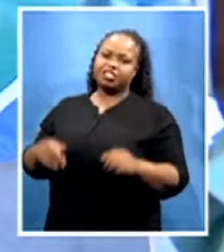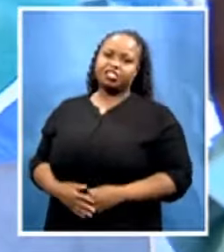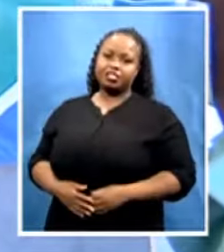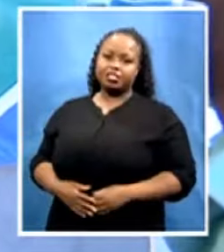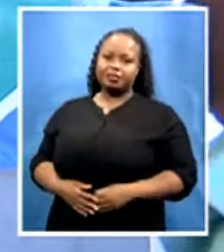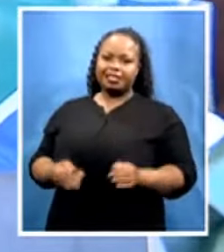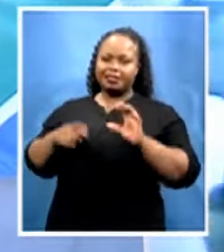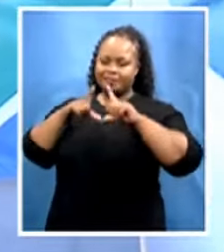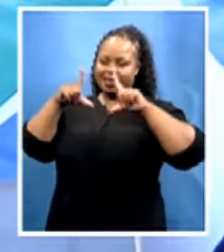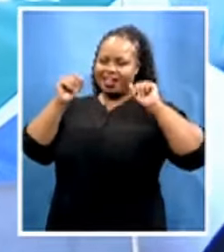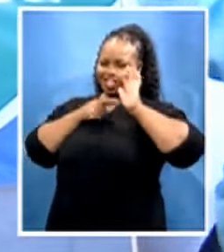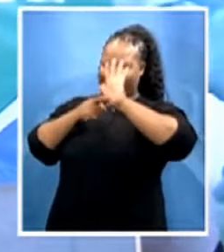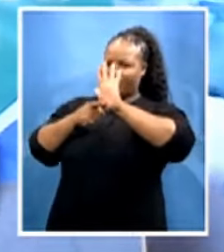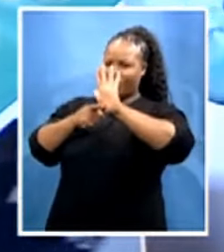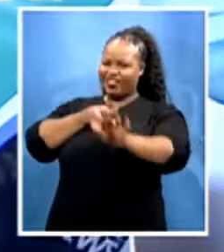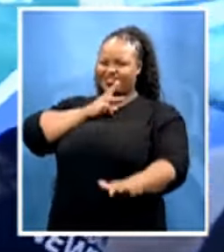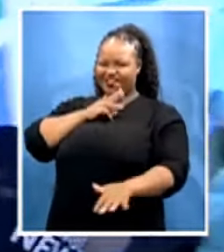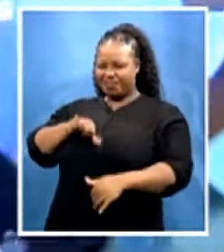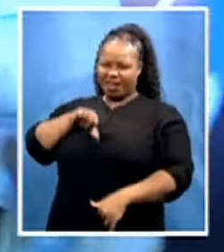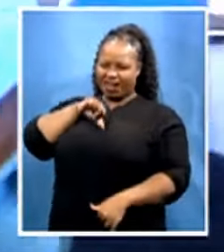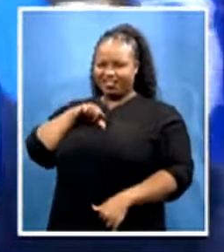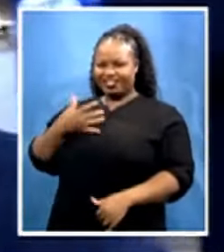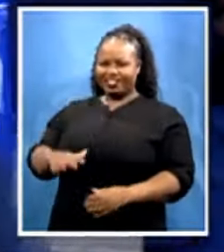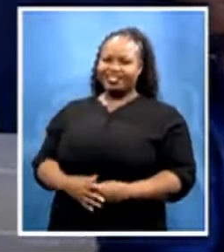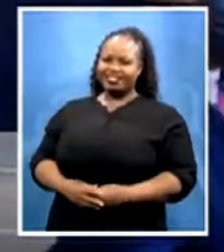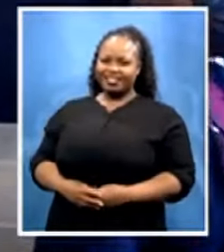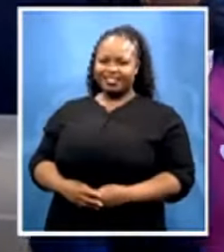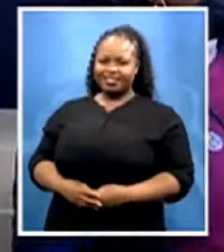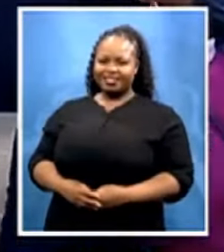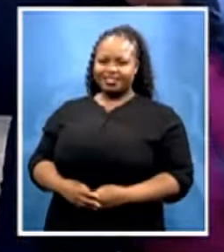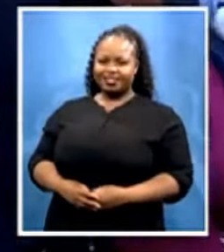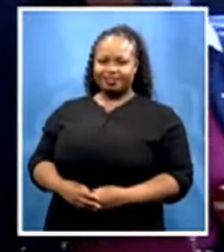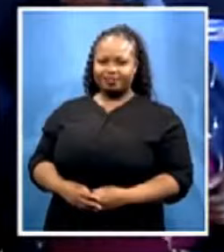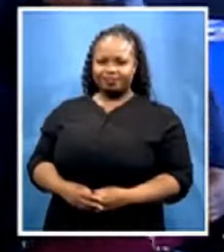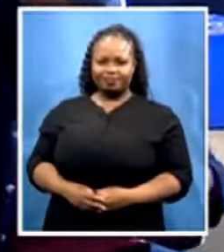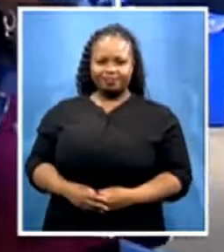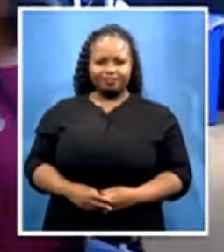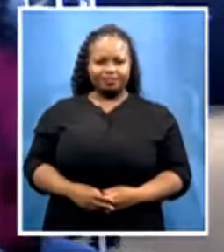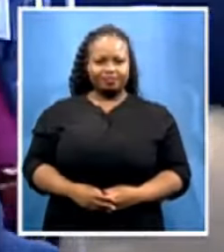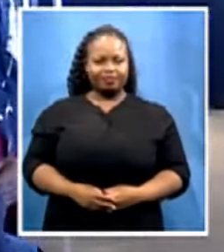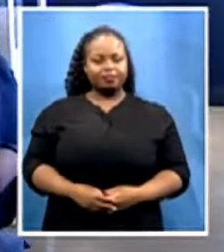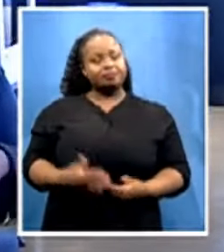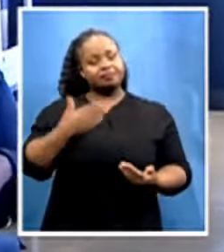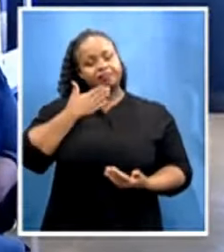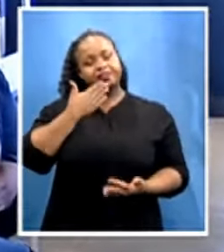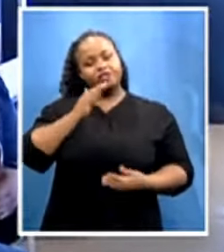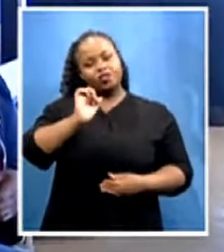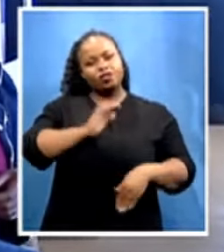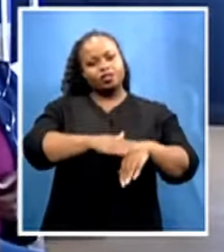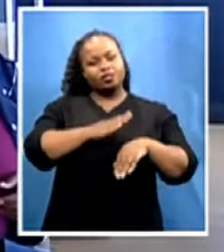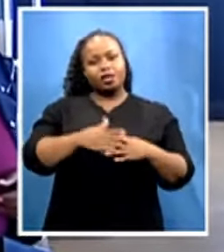Yeah, absolutely. Thanks so much for your time. And those are some of the health workers, and they continue to take selfies